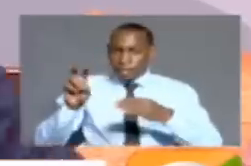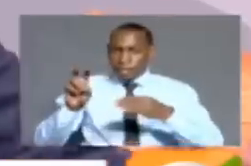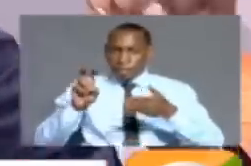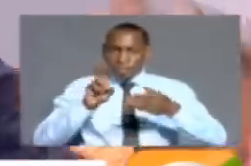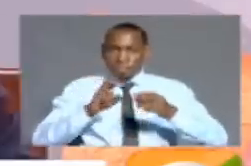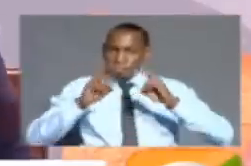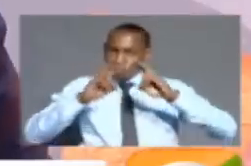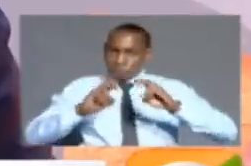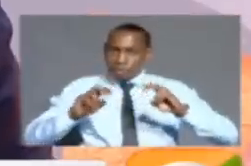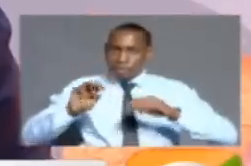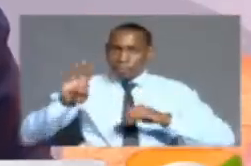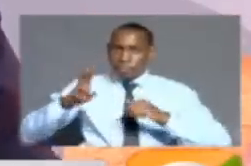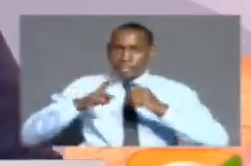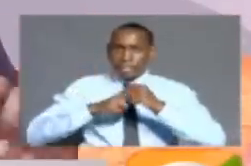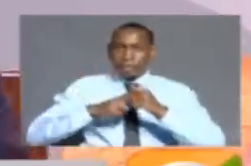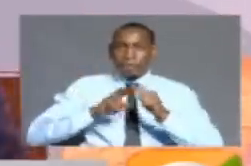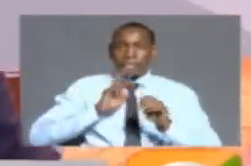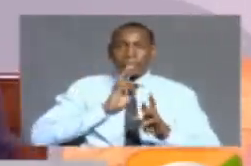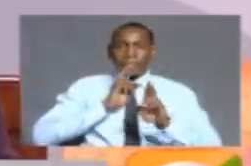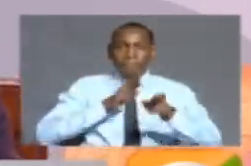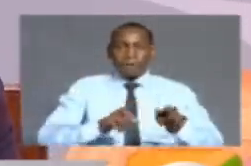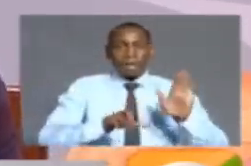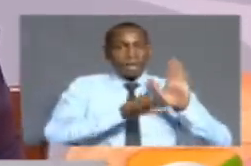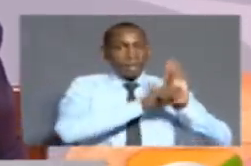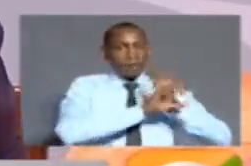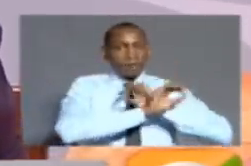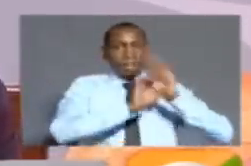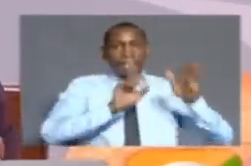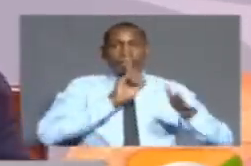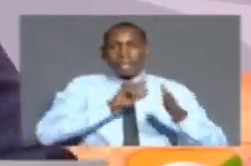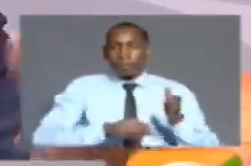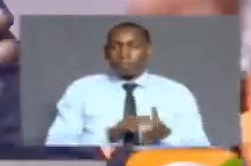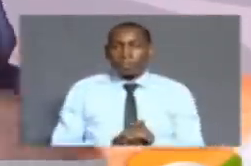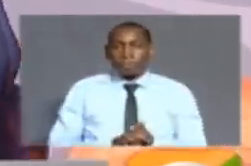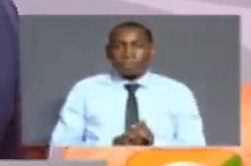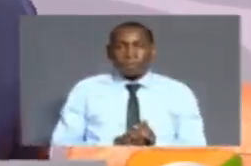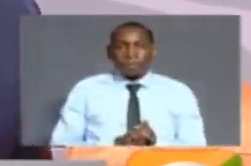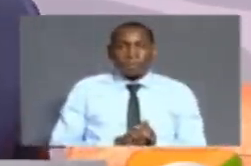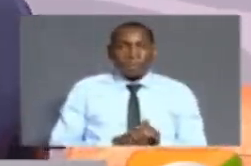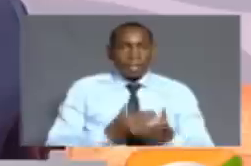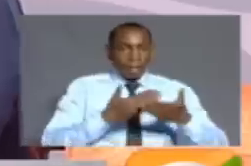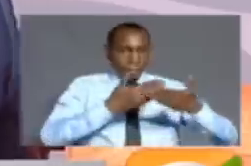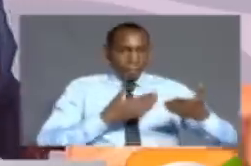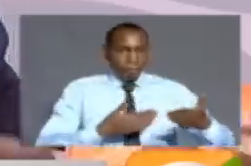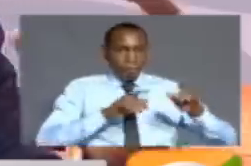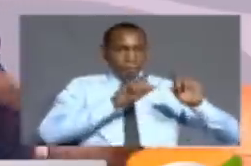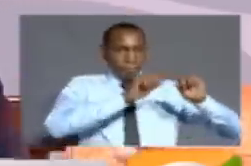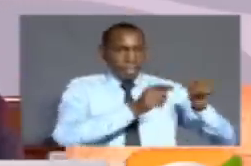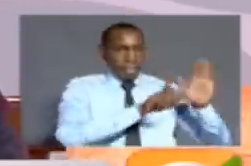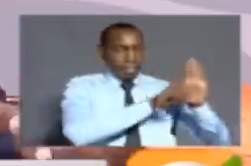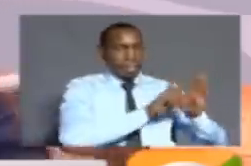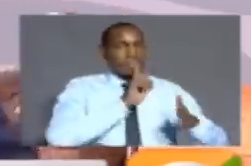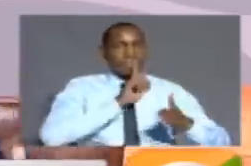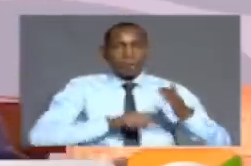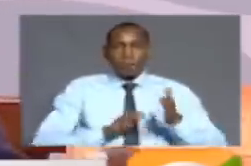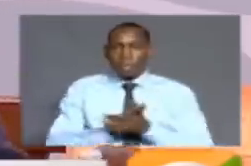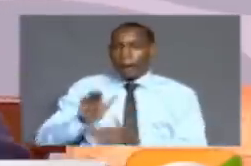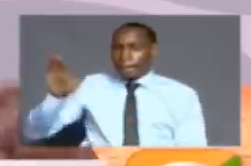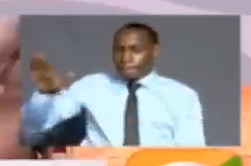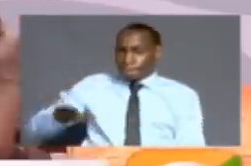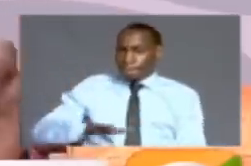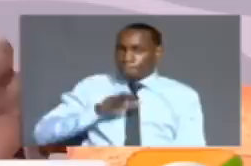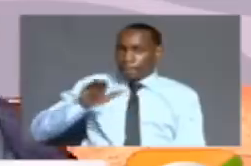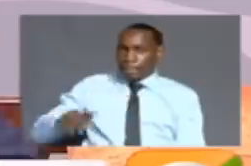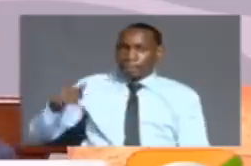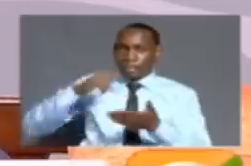reports. Yeah. They have all been adapted. Yeah. The law is very clear. It says, which before we are violating the law, it says Parliament shall consider, I